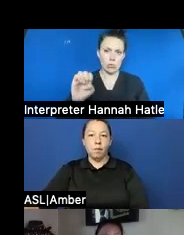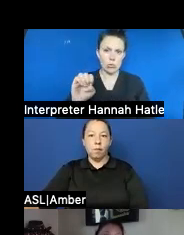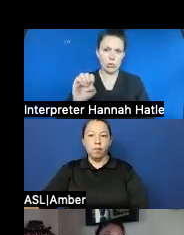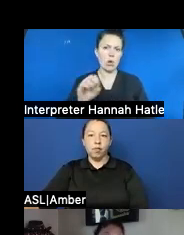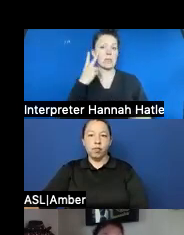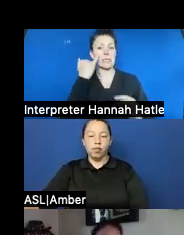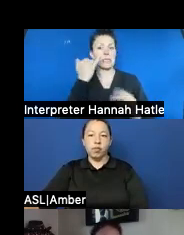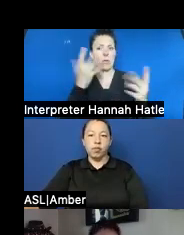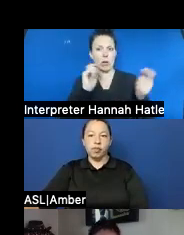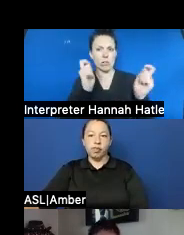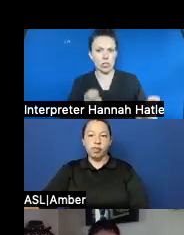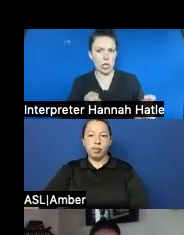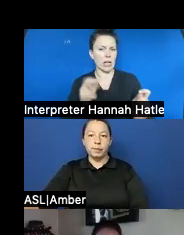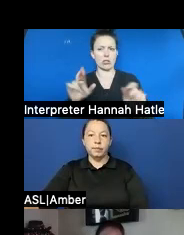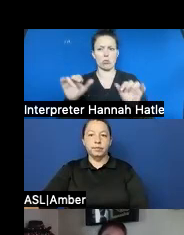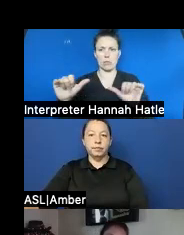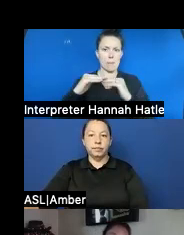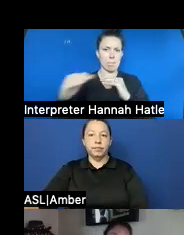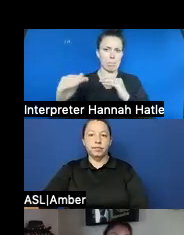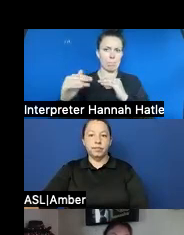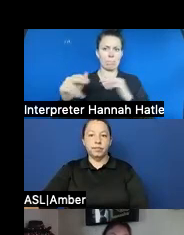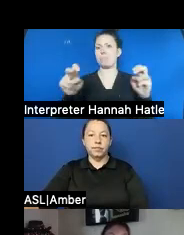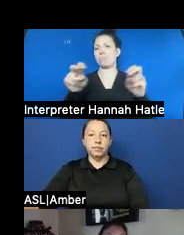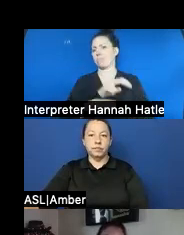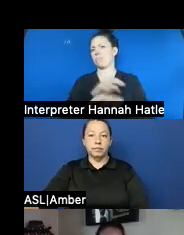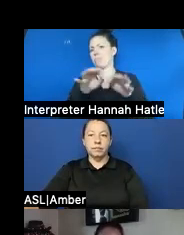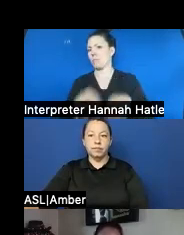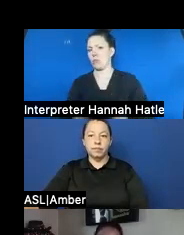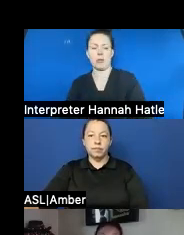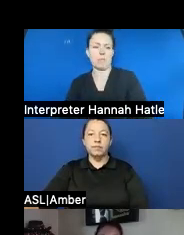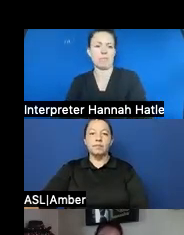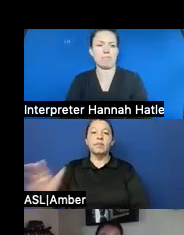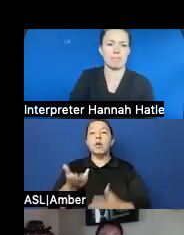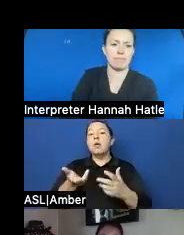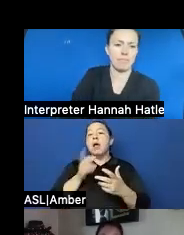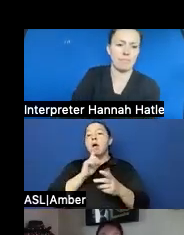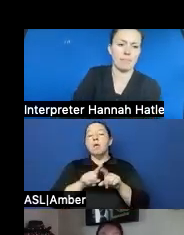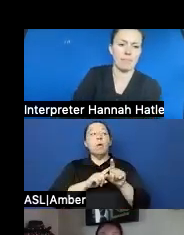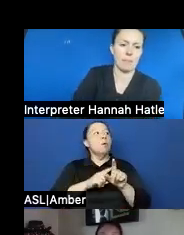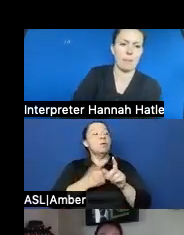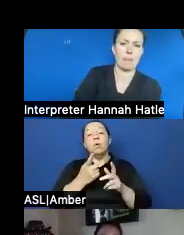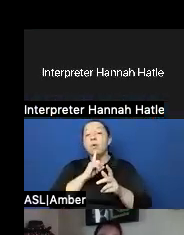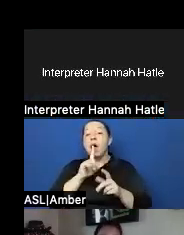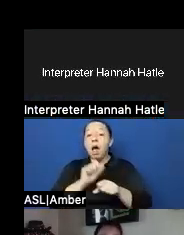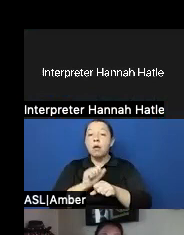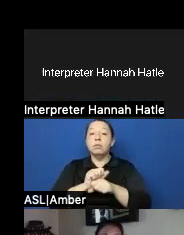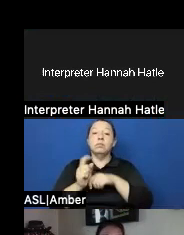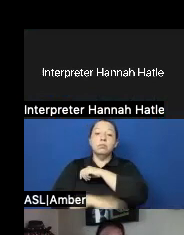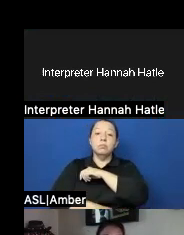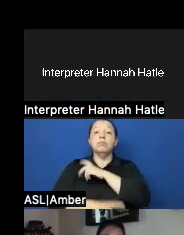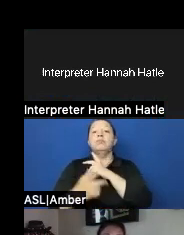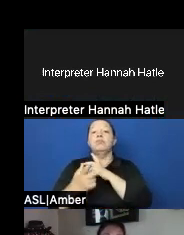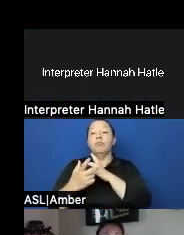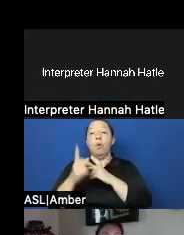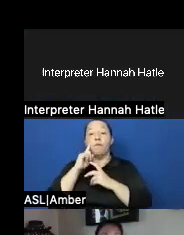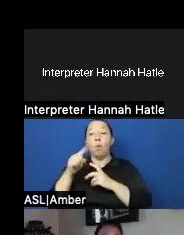changing and adapting to the times. And then increasing the penalties against the actual criminals, the convicted